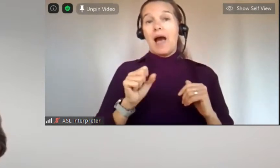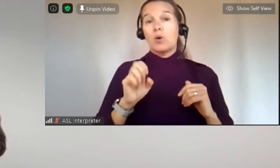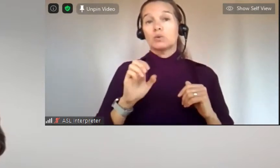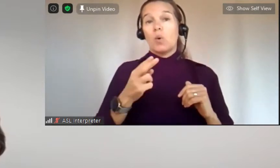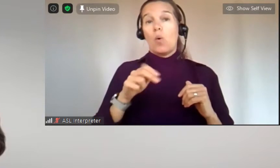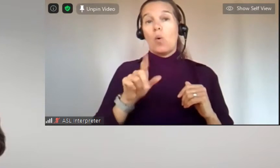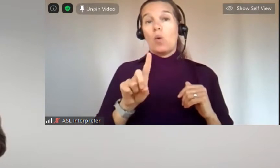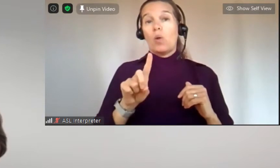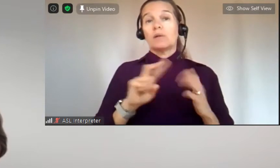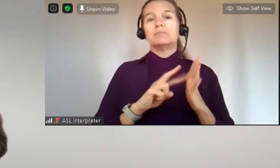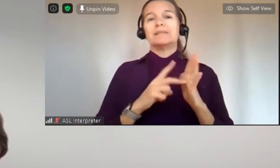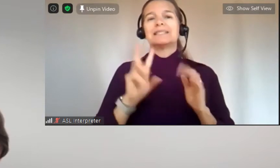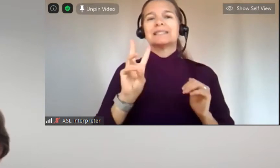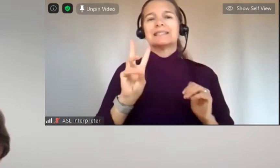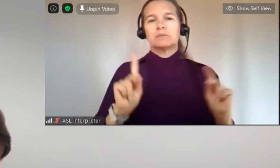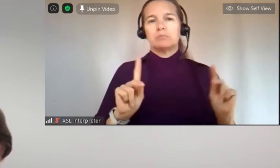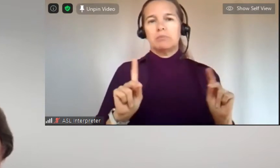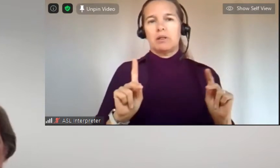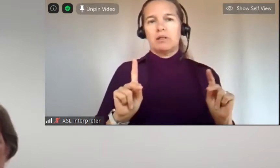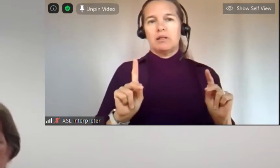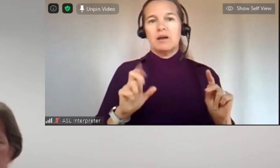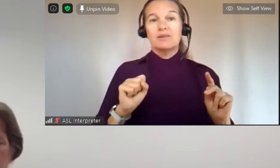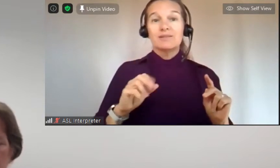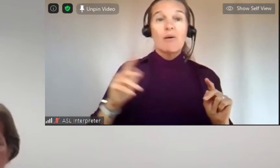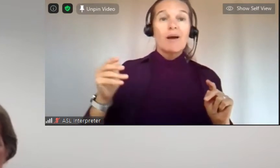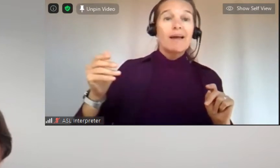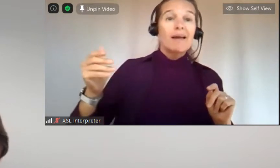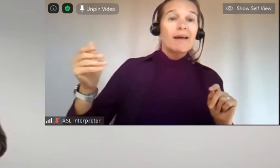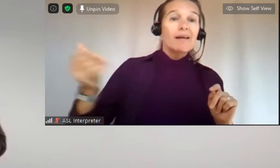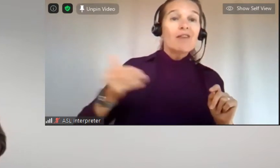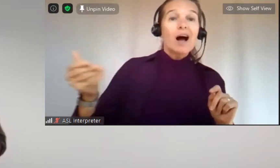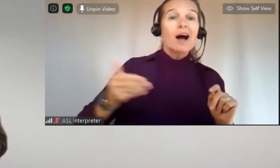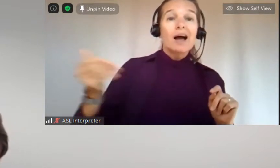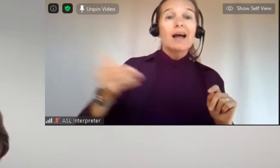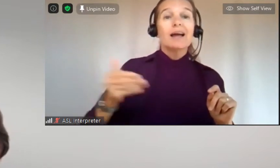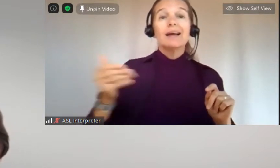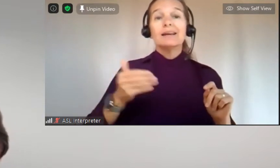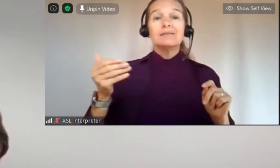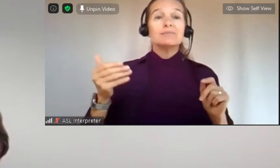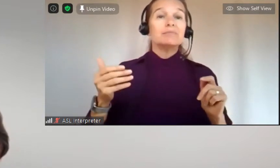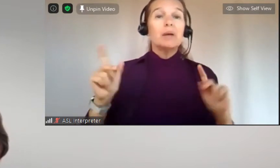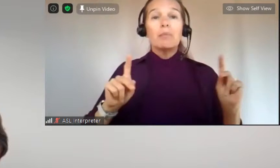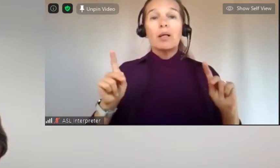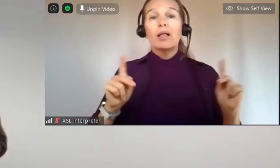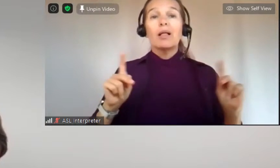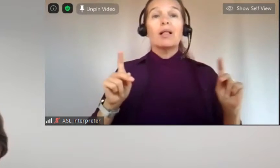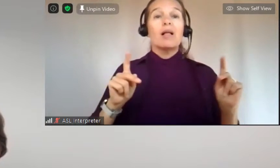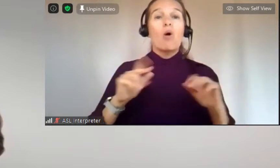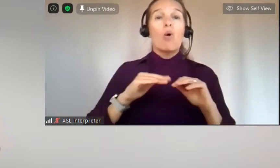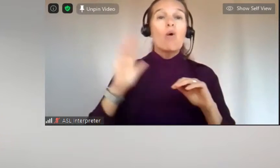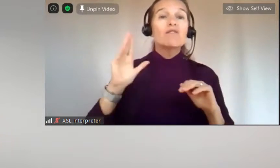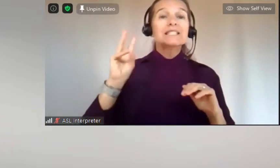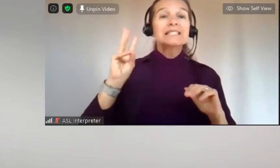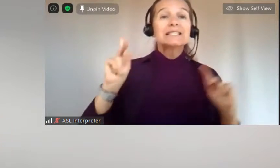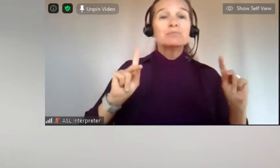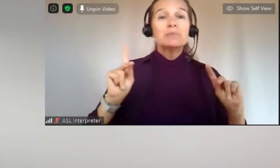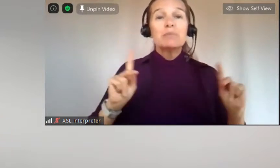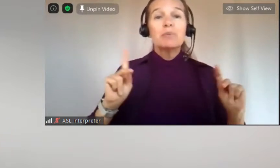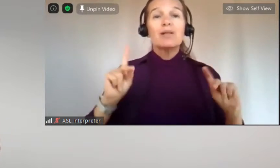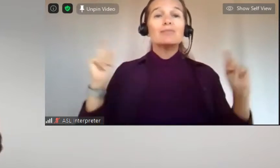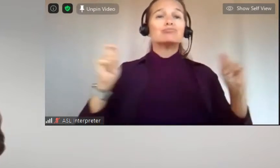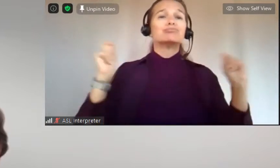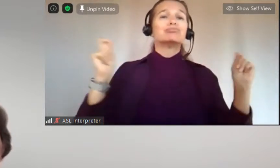risky. Inviting and having your celebrations with more than 6, with